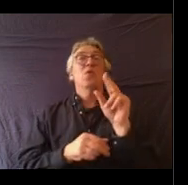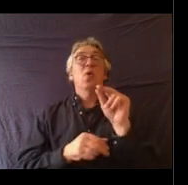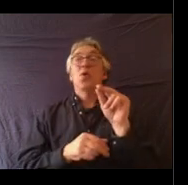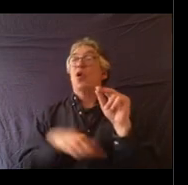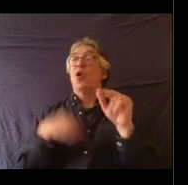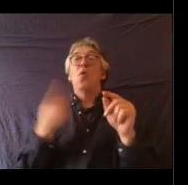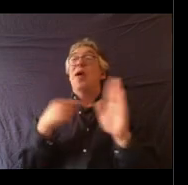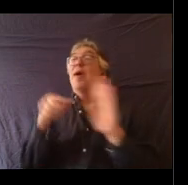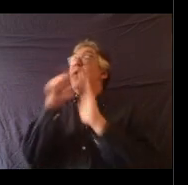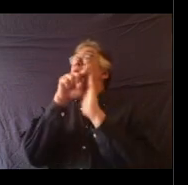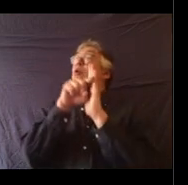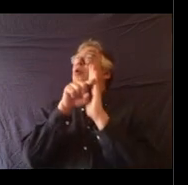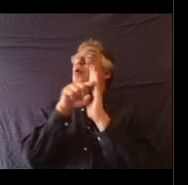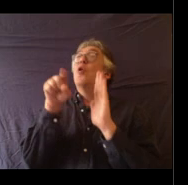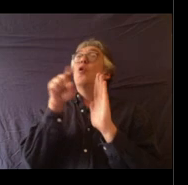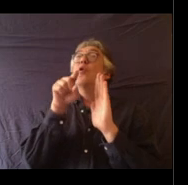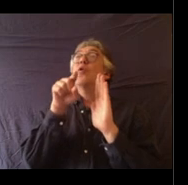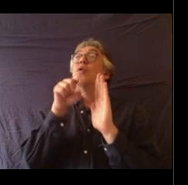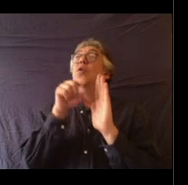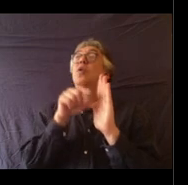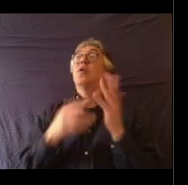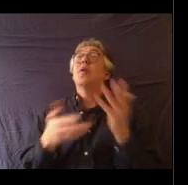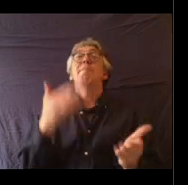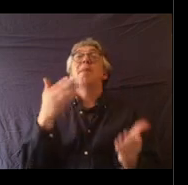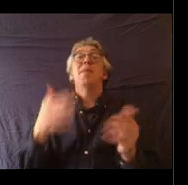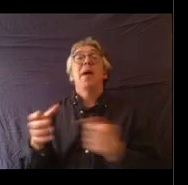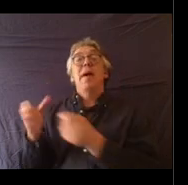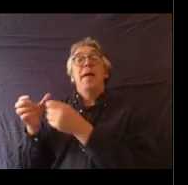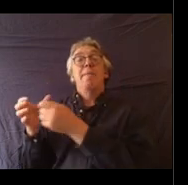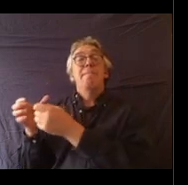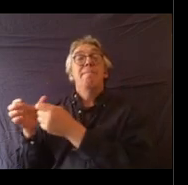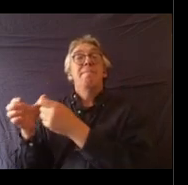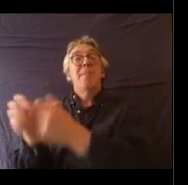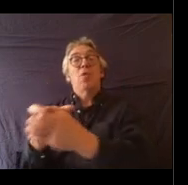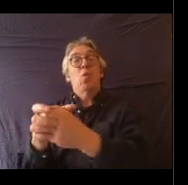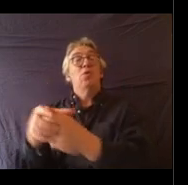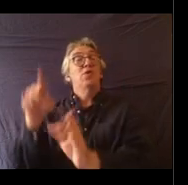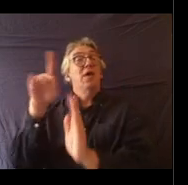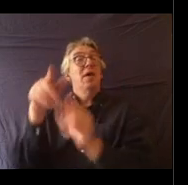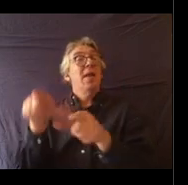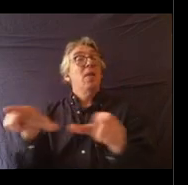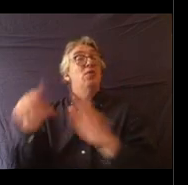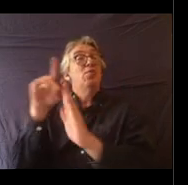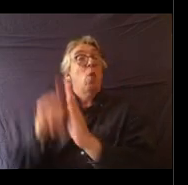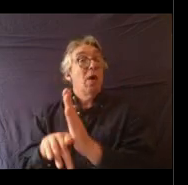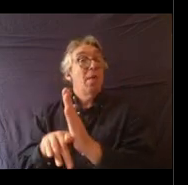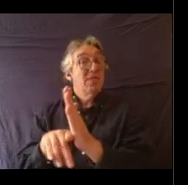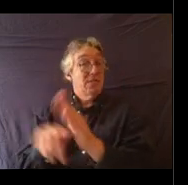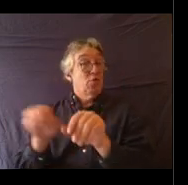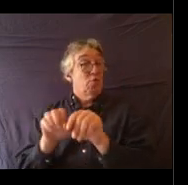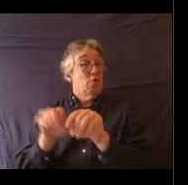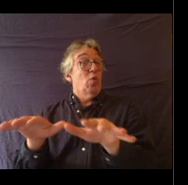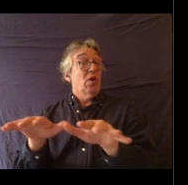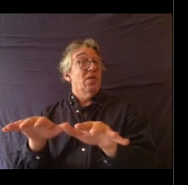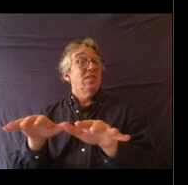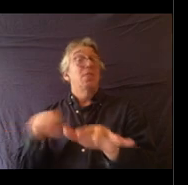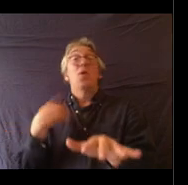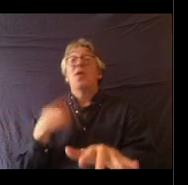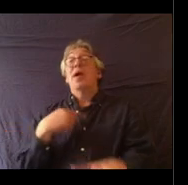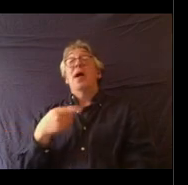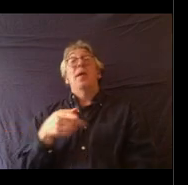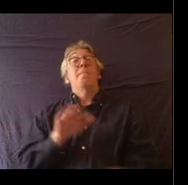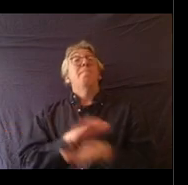the... Of course, there might be minority programs which are broadcast and so on, but we don't as